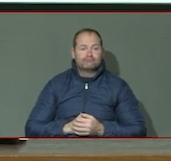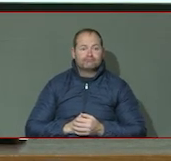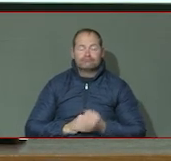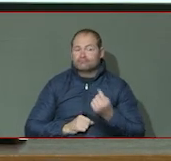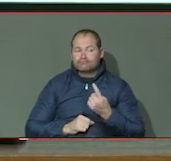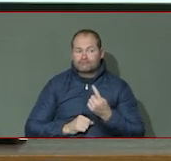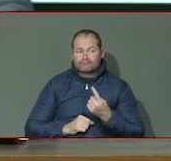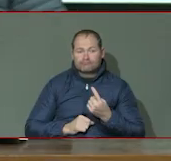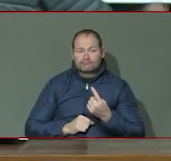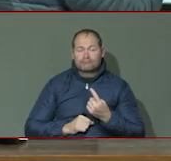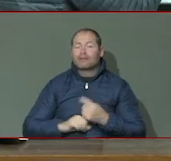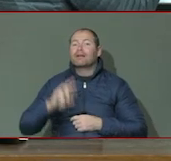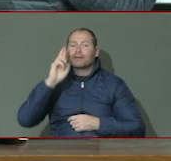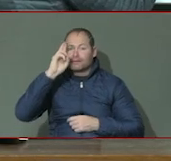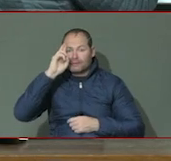Remember,